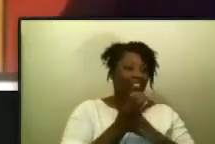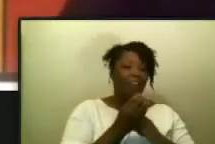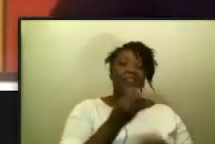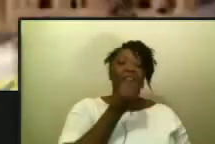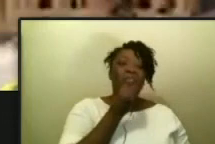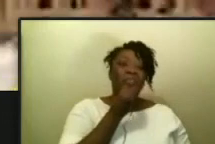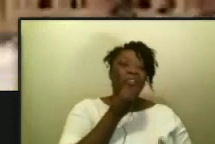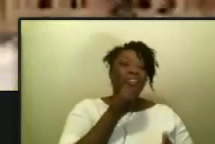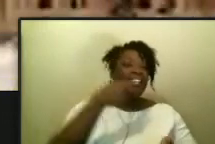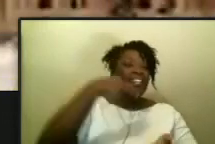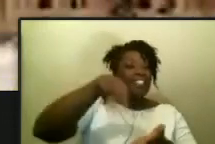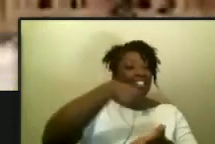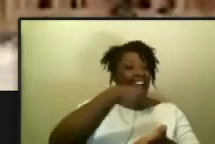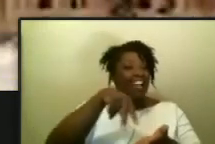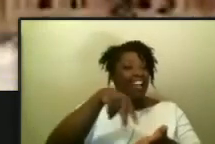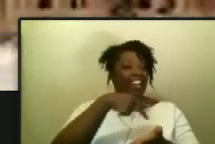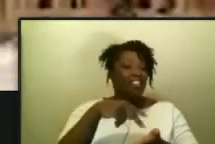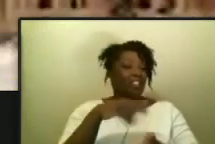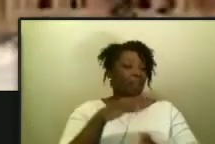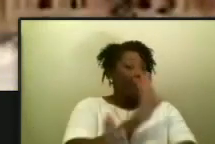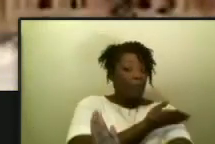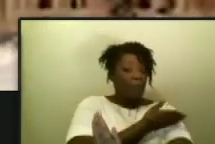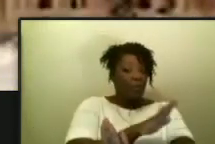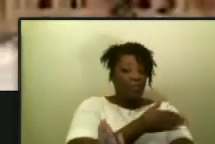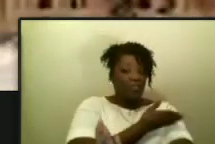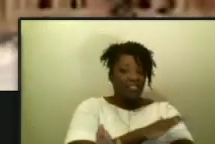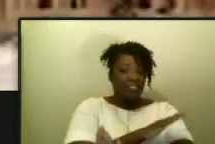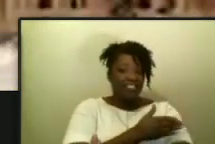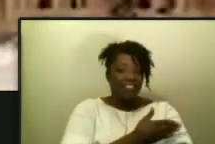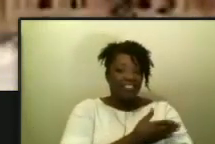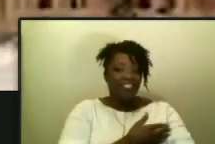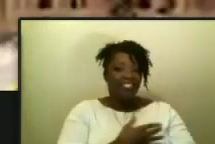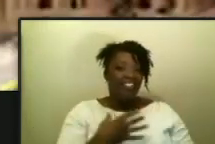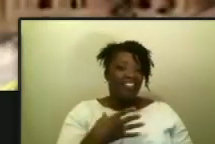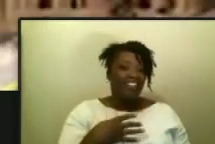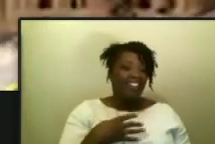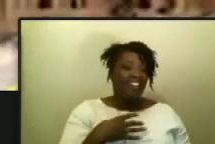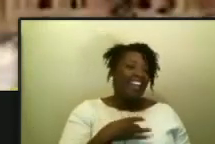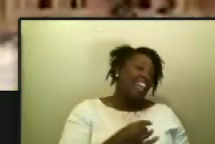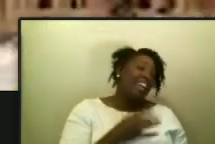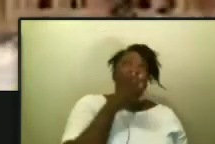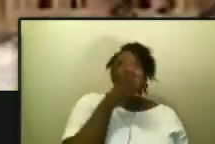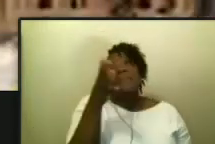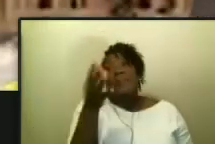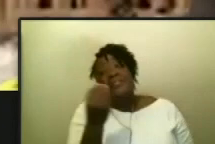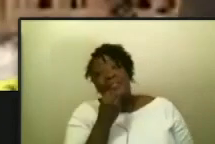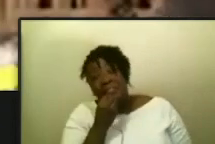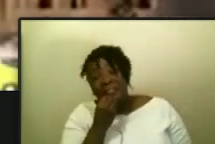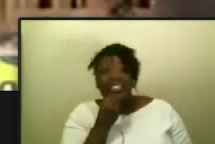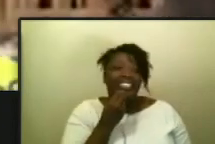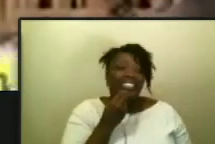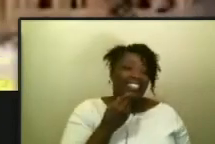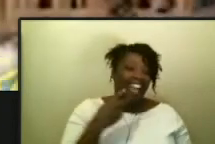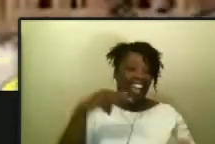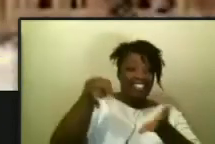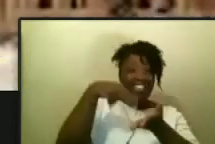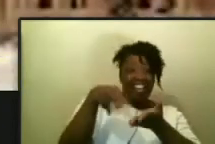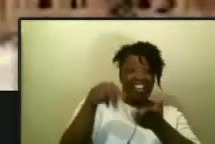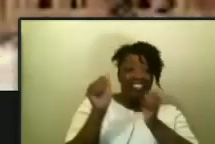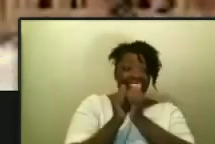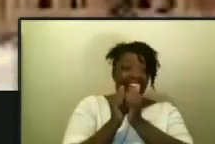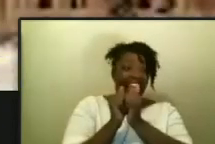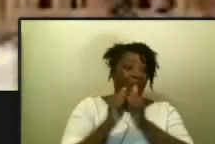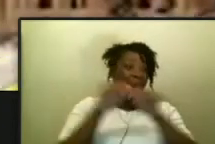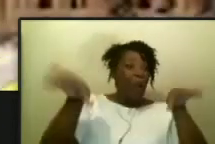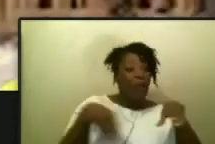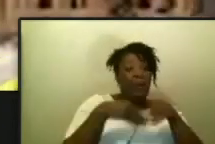music. In all cultures, we do that. We listen to music, we like my grandma food, you know, we like to dance together at our wedding and so